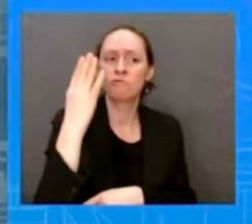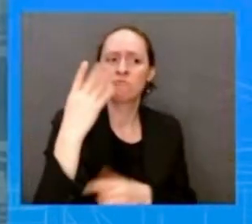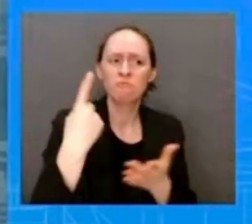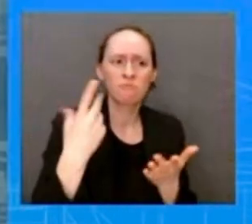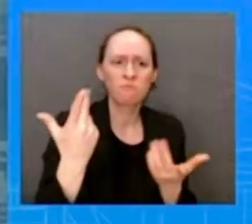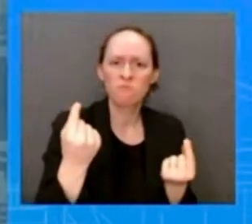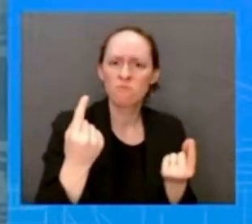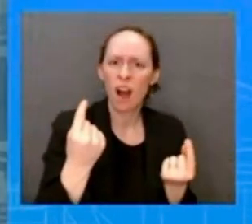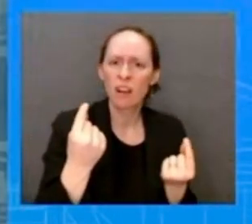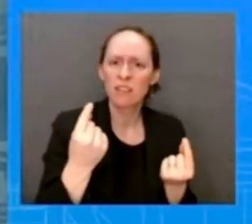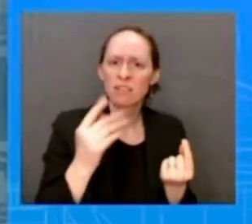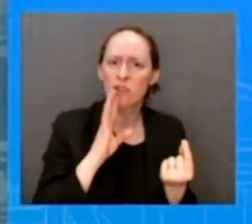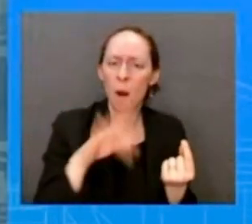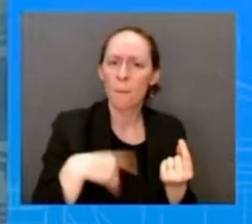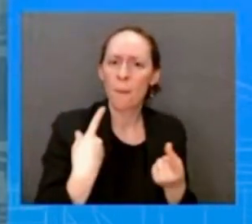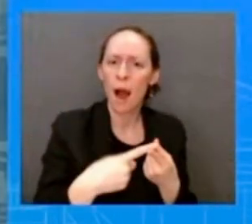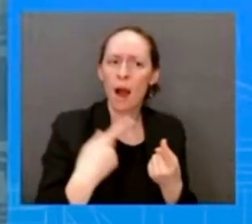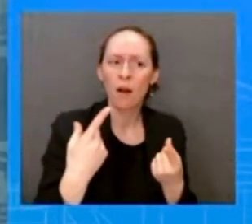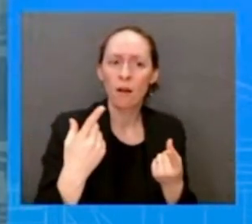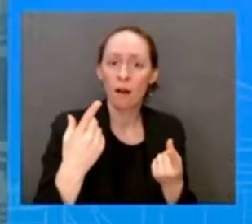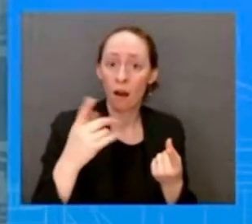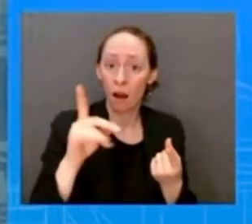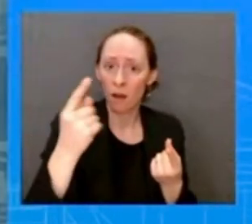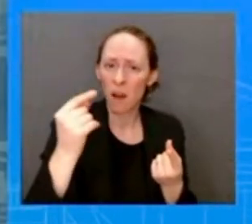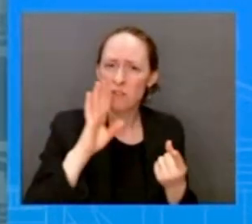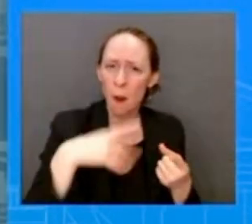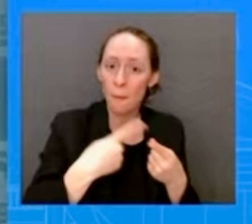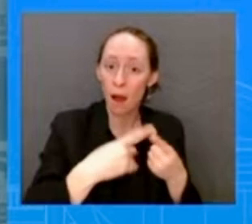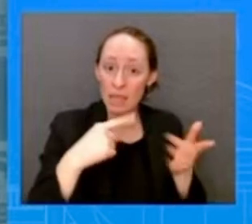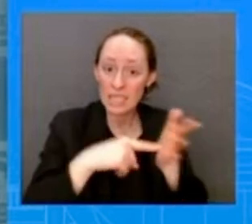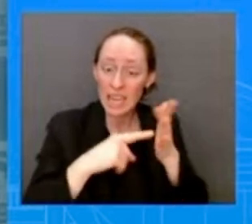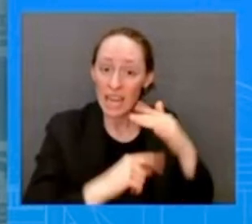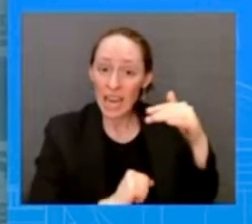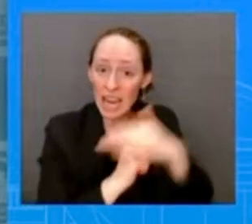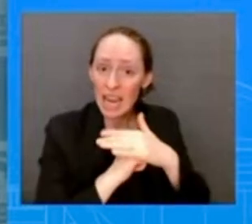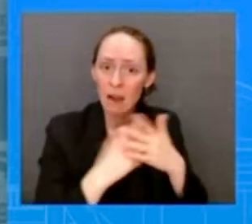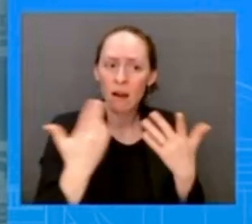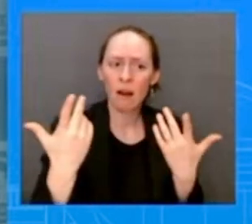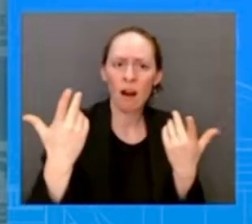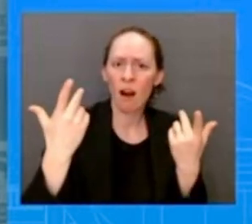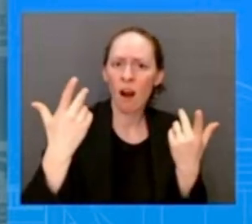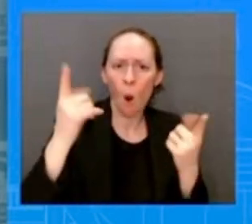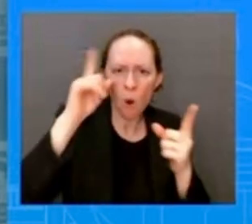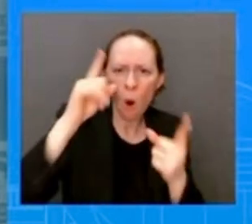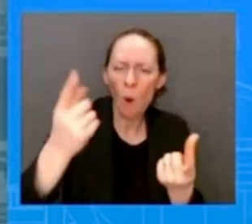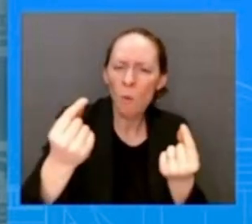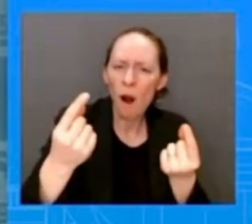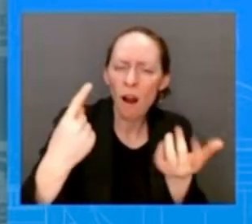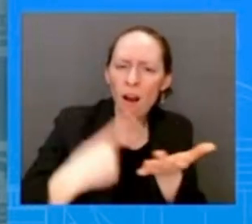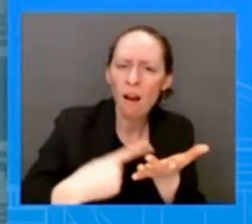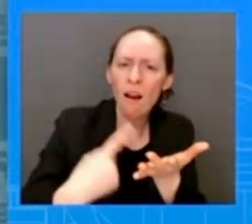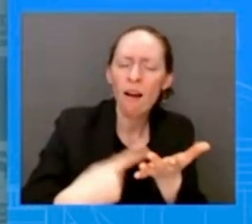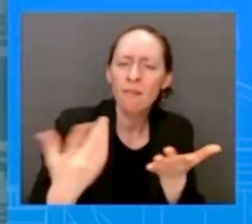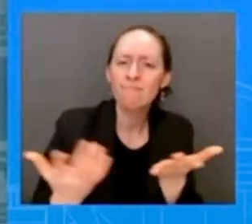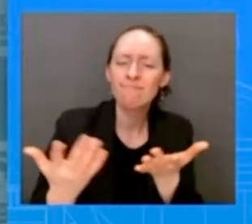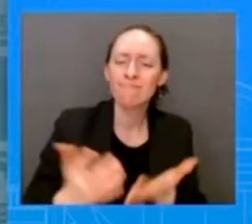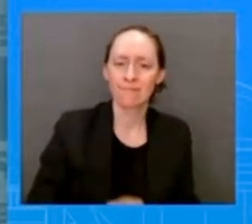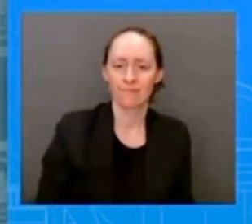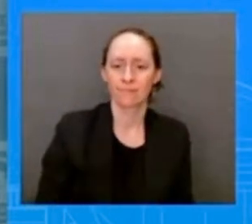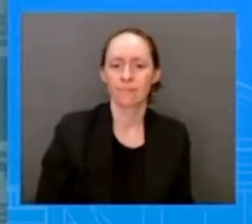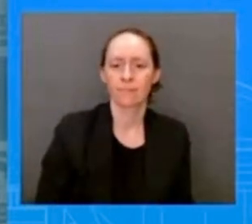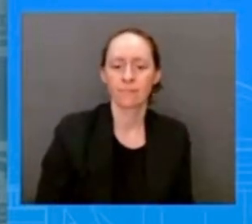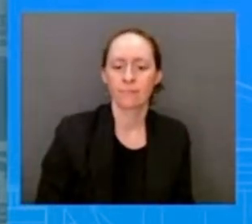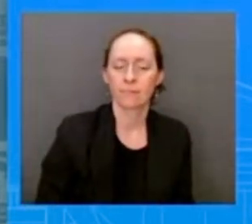President went over to the Capitol, met with the Senate Democratic Caucus, folks that he has known for many times